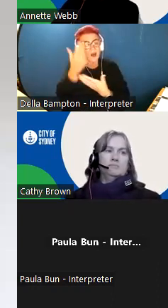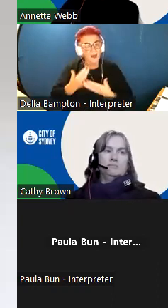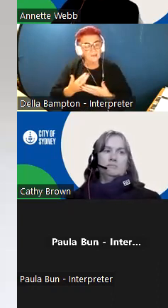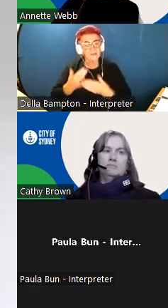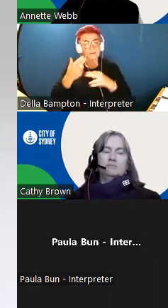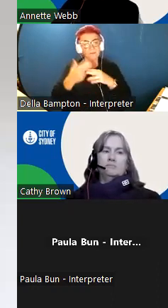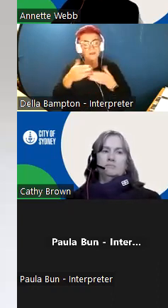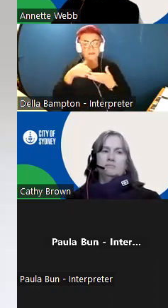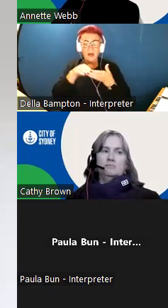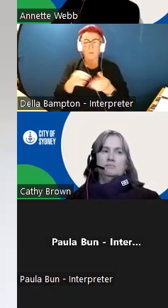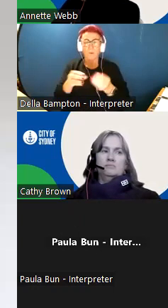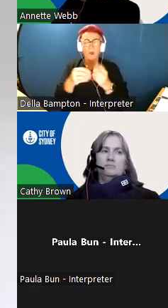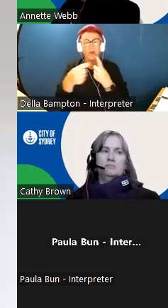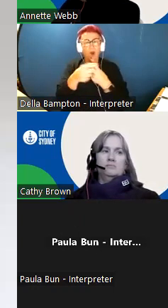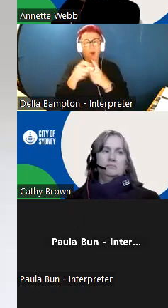cultural sector.